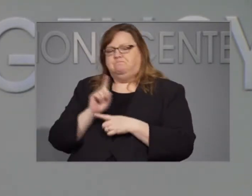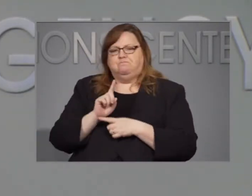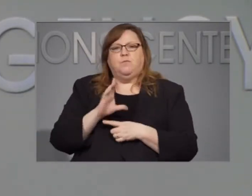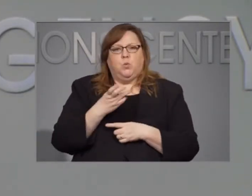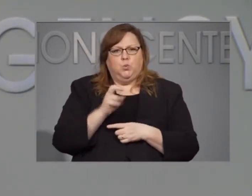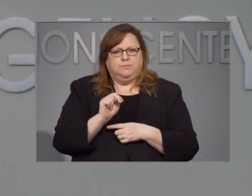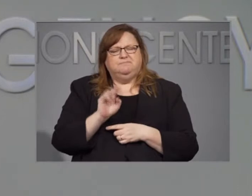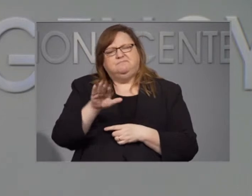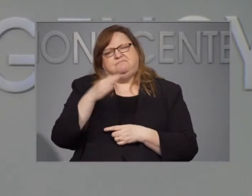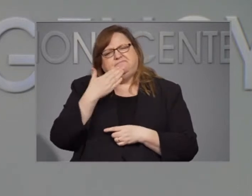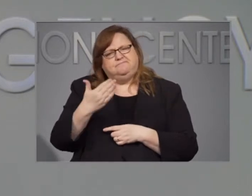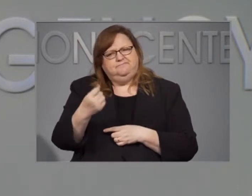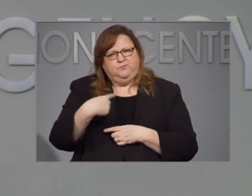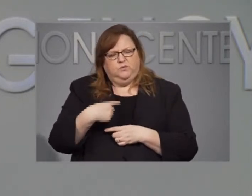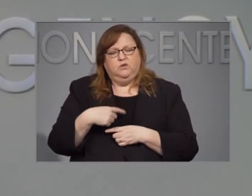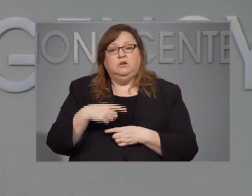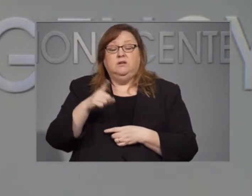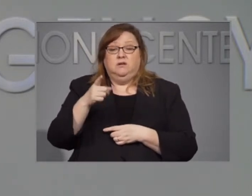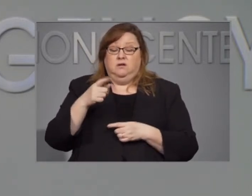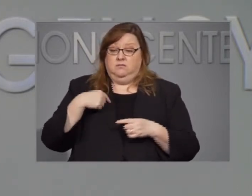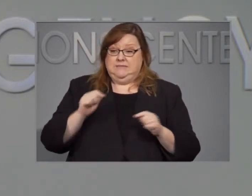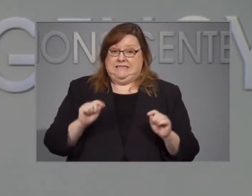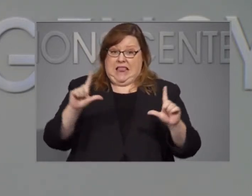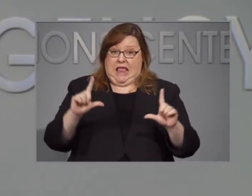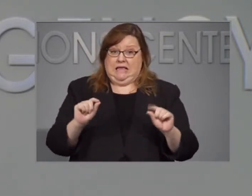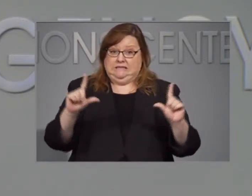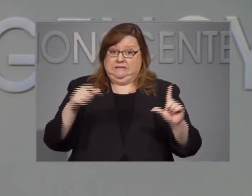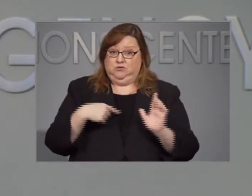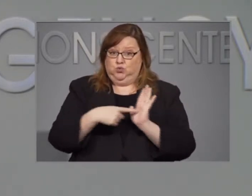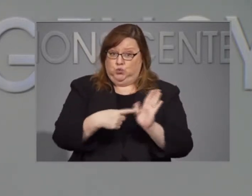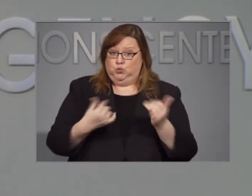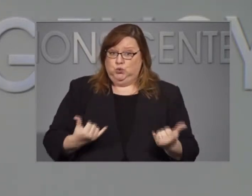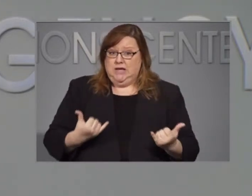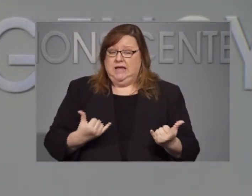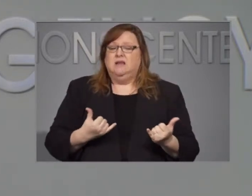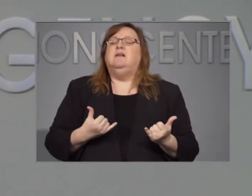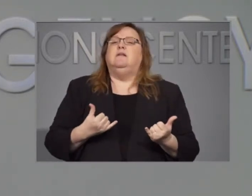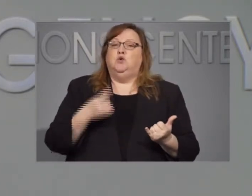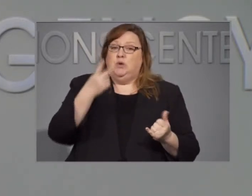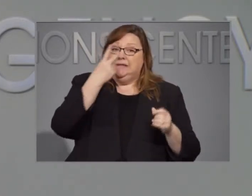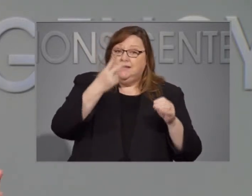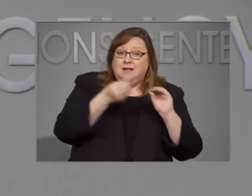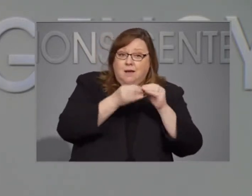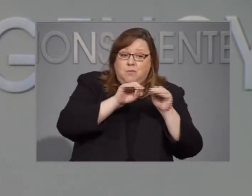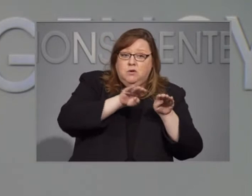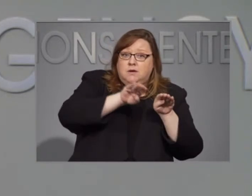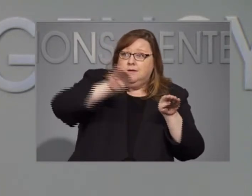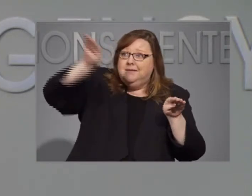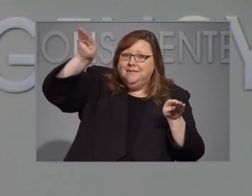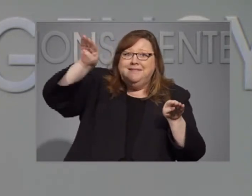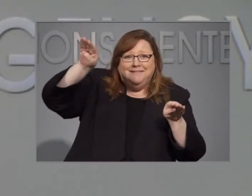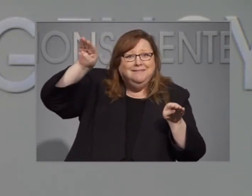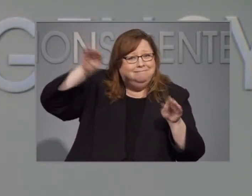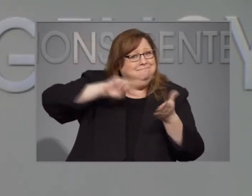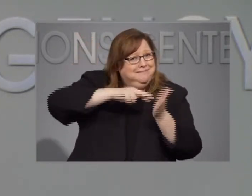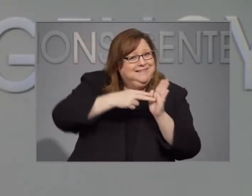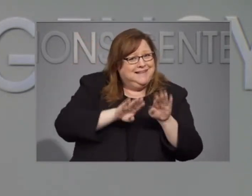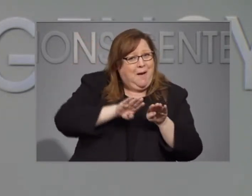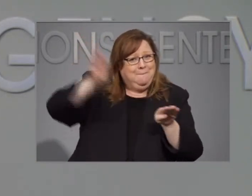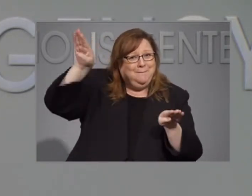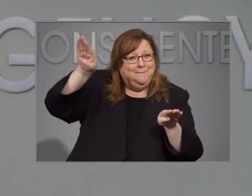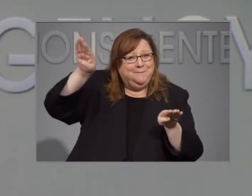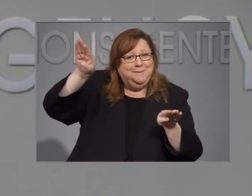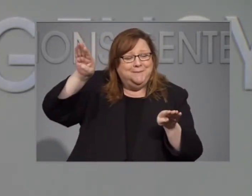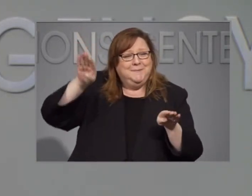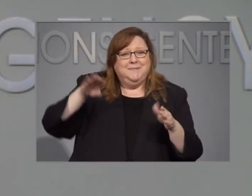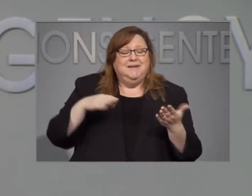the slope of that line, tells you how fast are we accelerating, and that does contribute to this flatten the curve. I do see